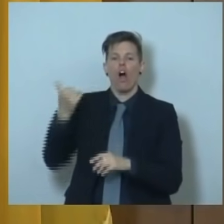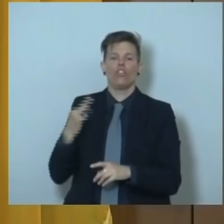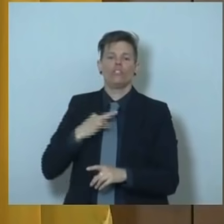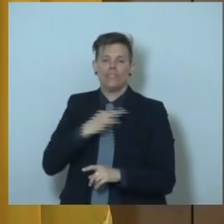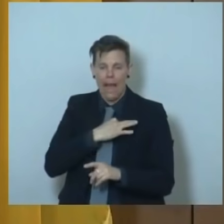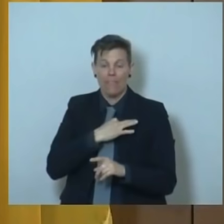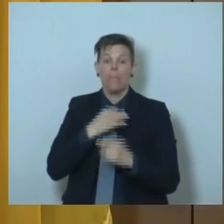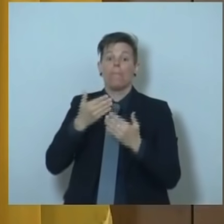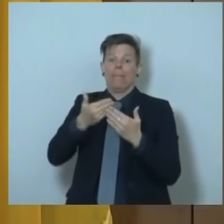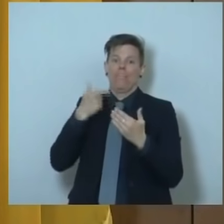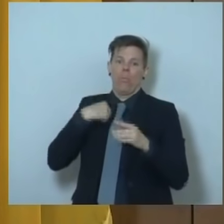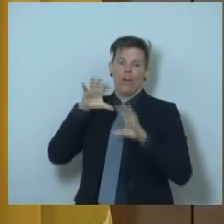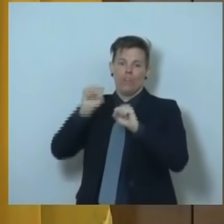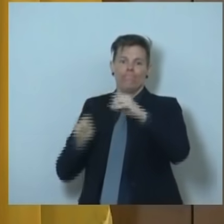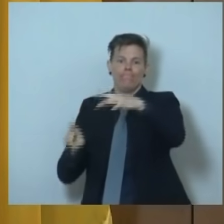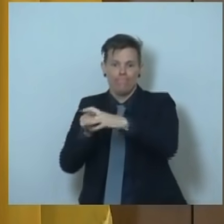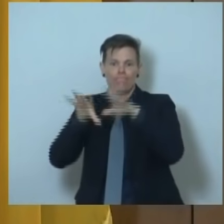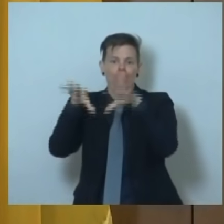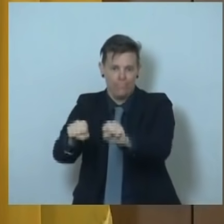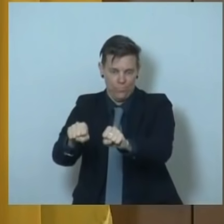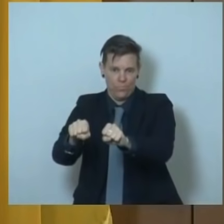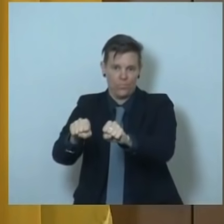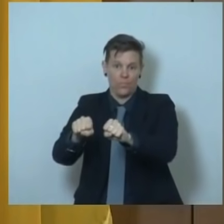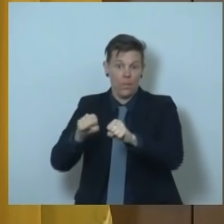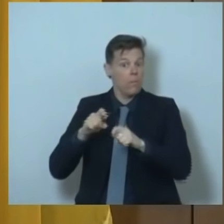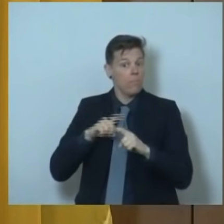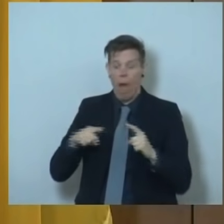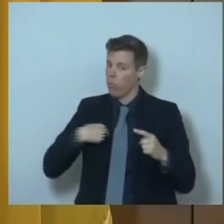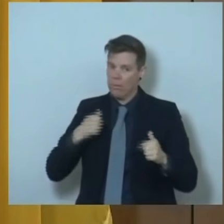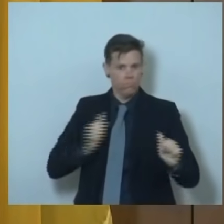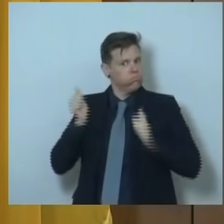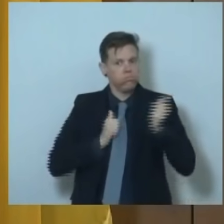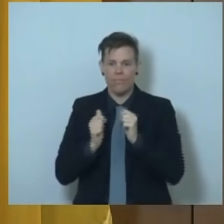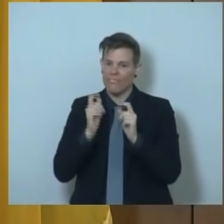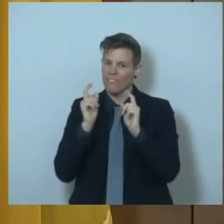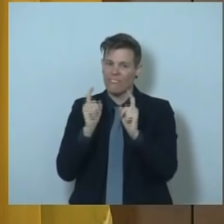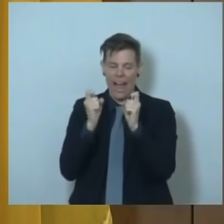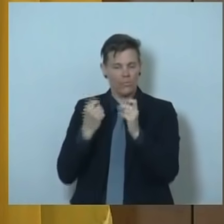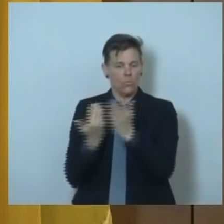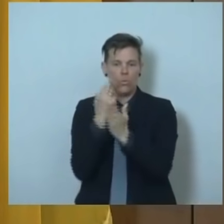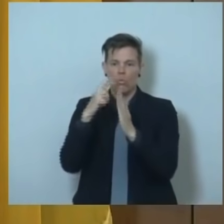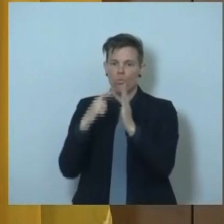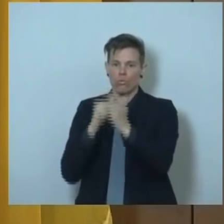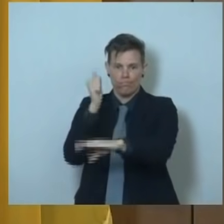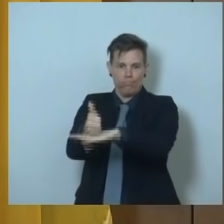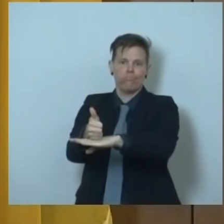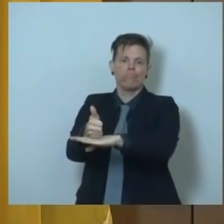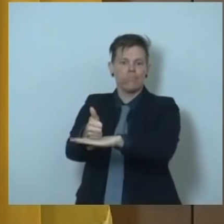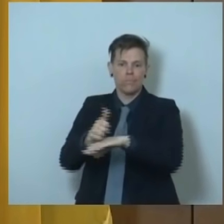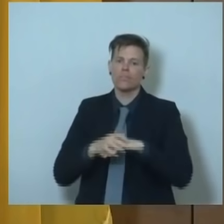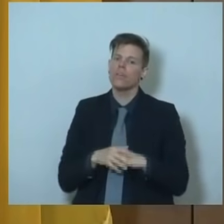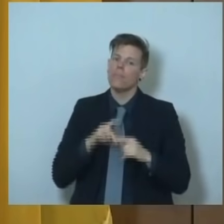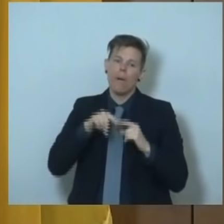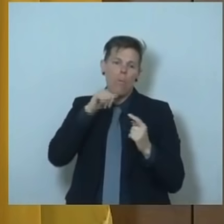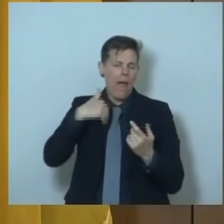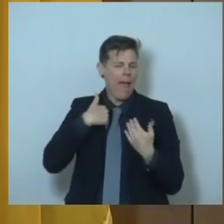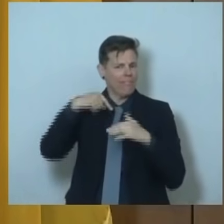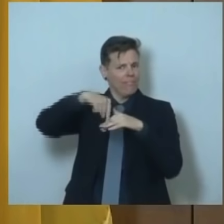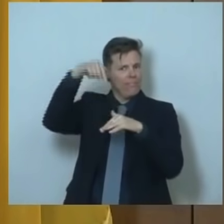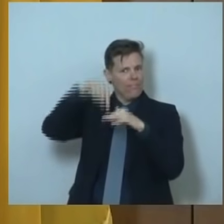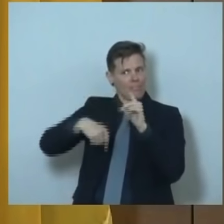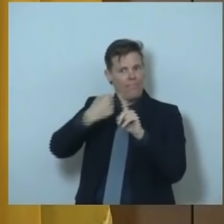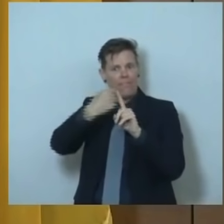results in. So I think we've taken very aggressive actions, but we don't have all the details yet about how many positive